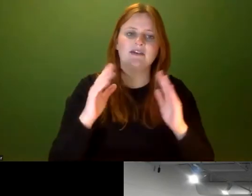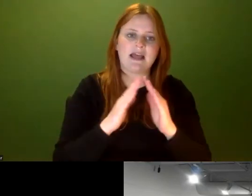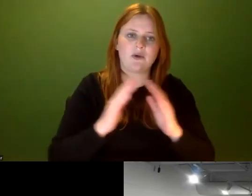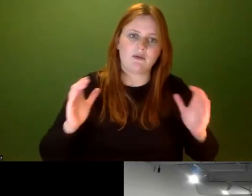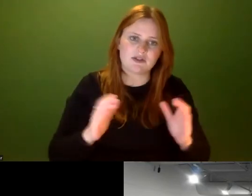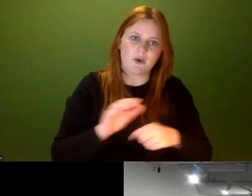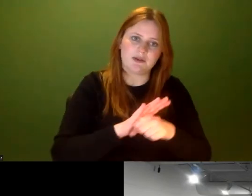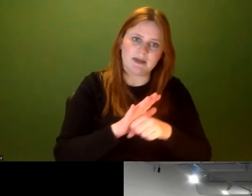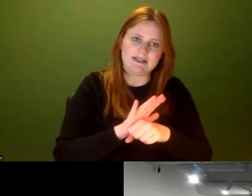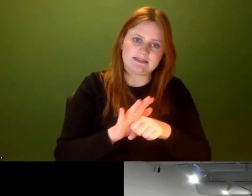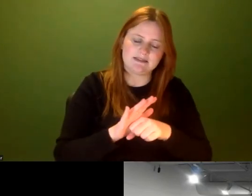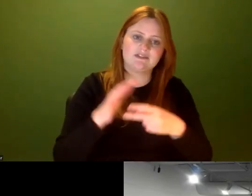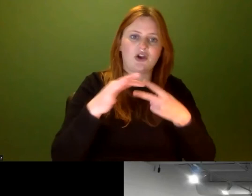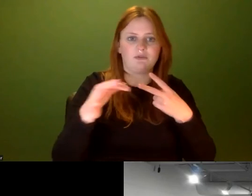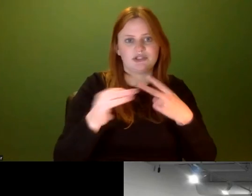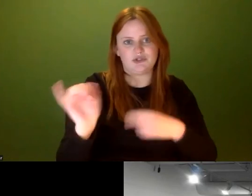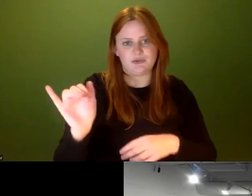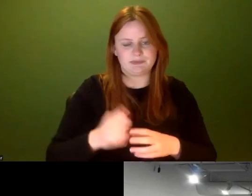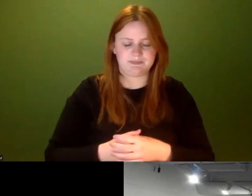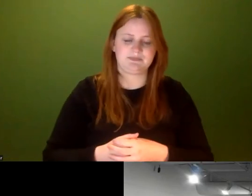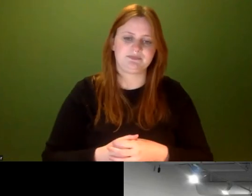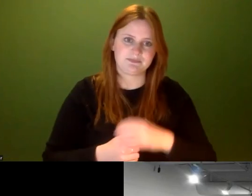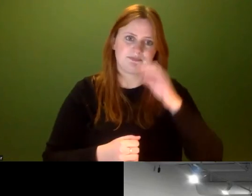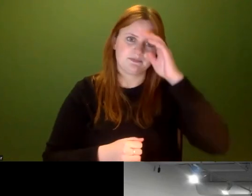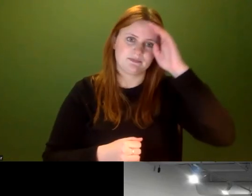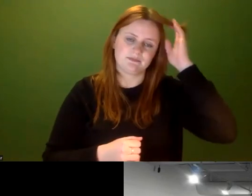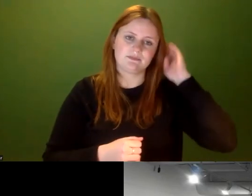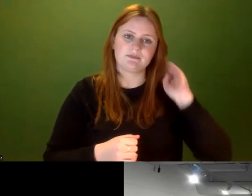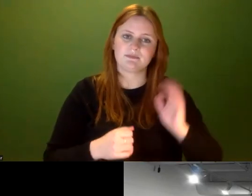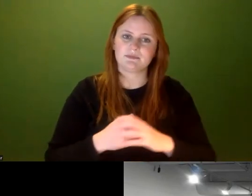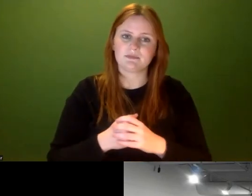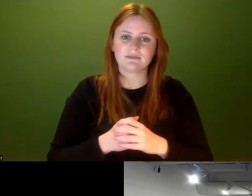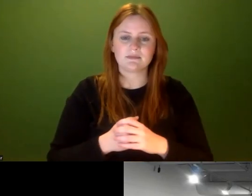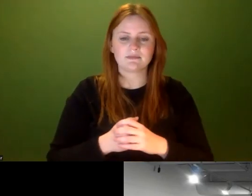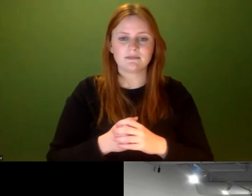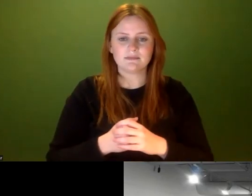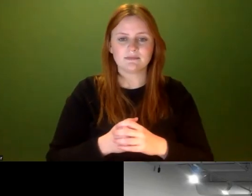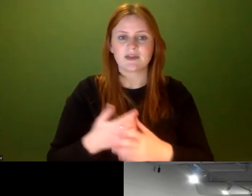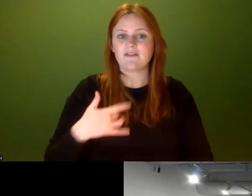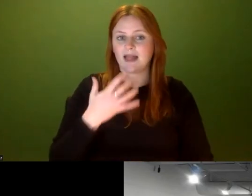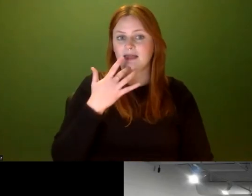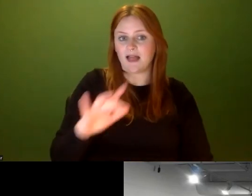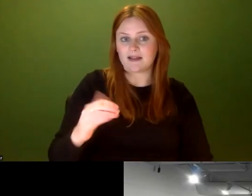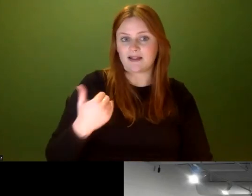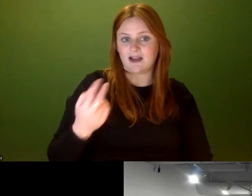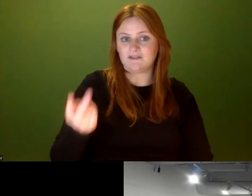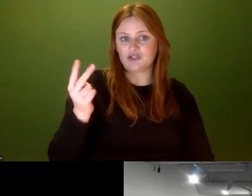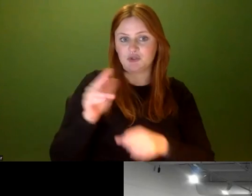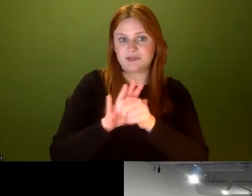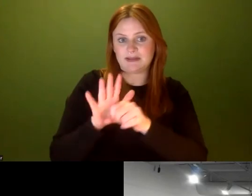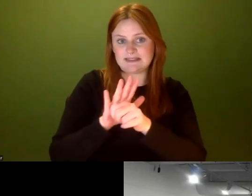space downtown as well. But yeah, I have to say it's a bit of a luxury to have 2 spaces,